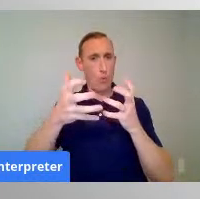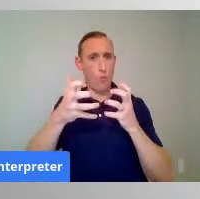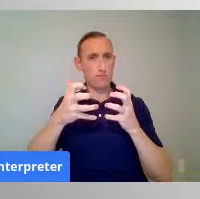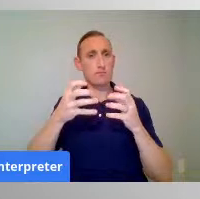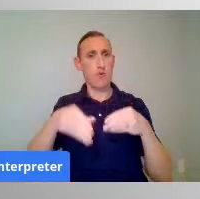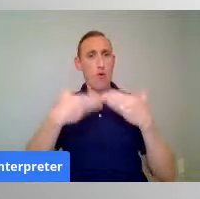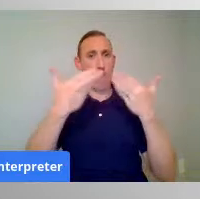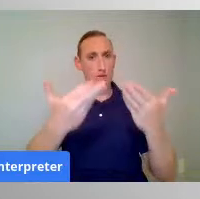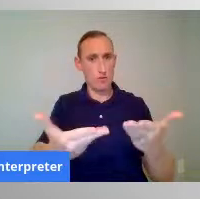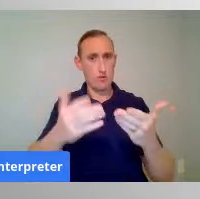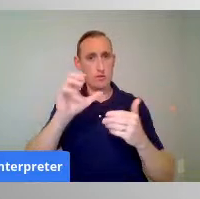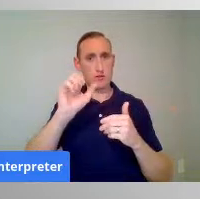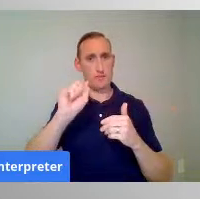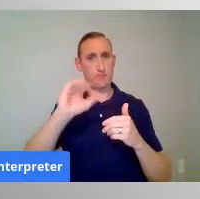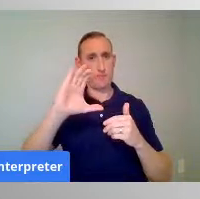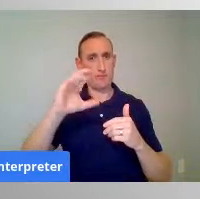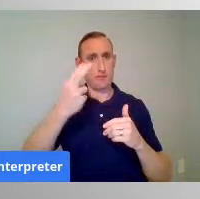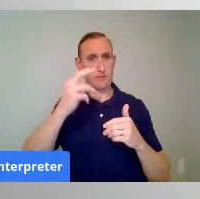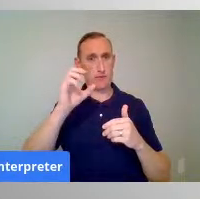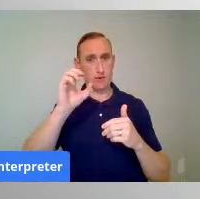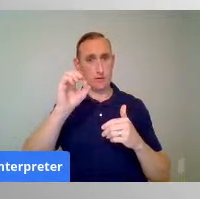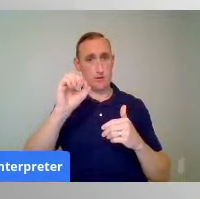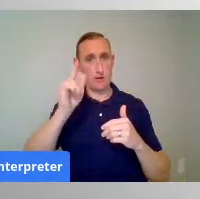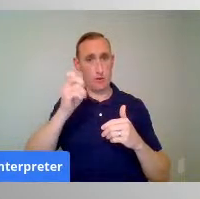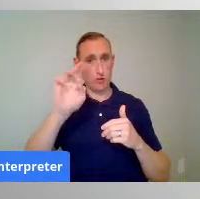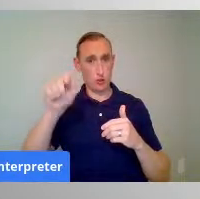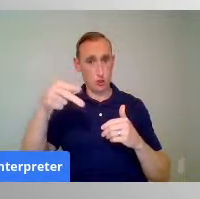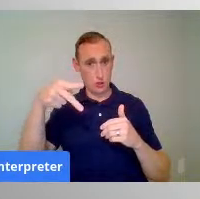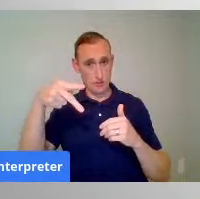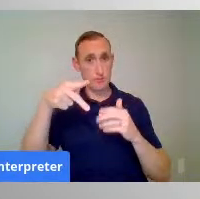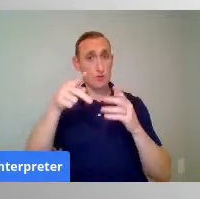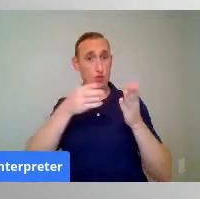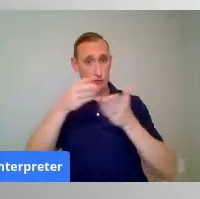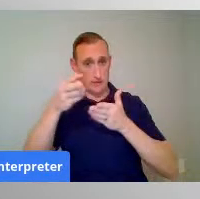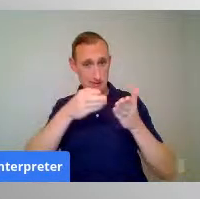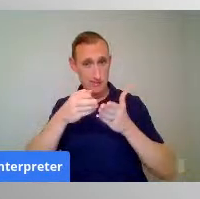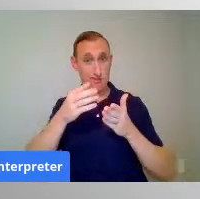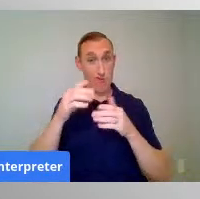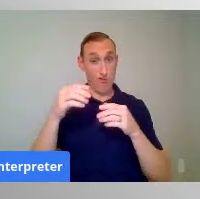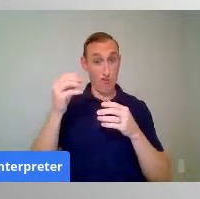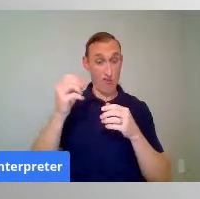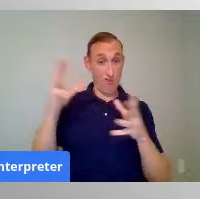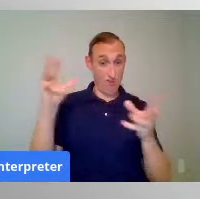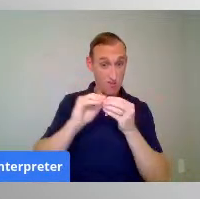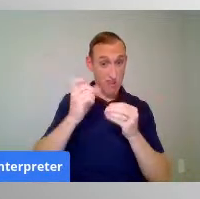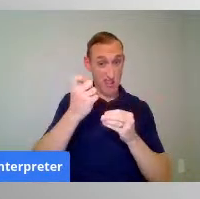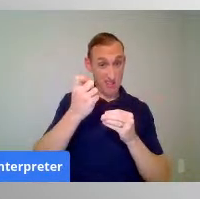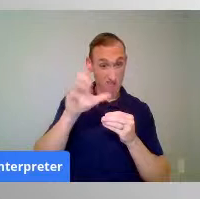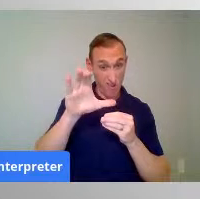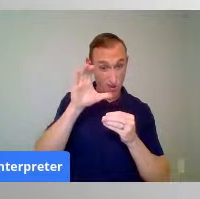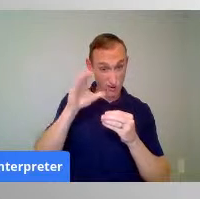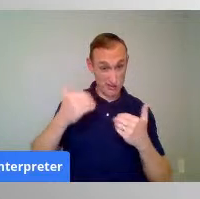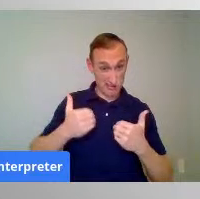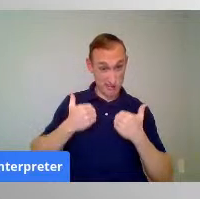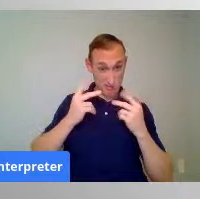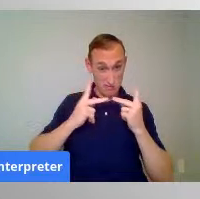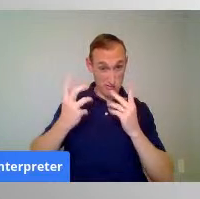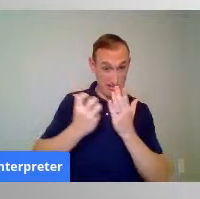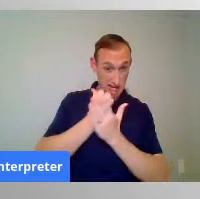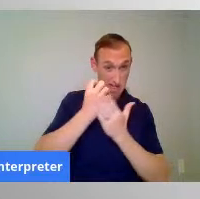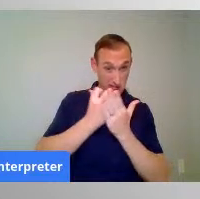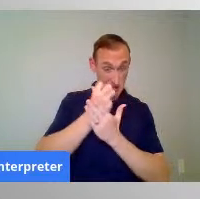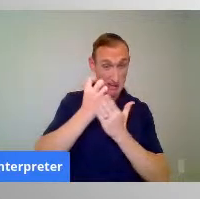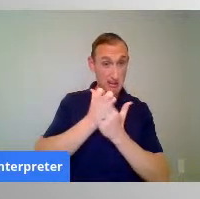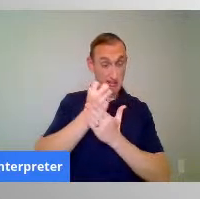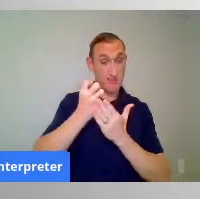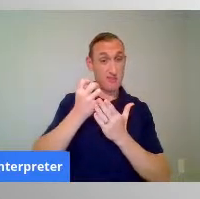1,100 youth taking advantage of scholarships is a great service to provide, but compared to the number of